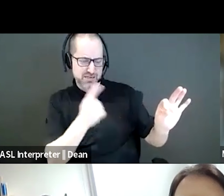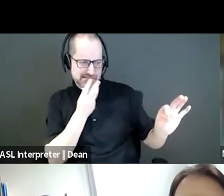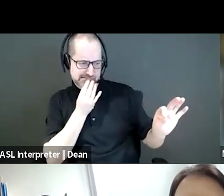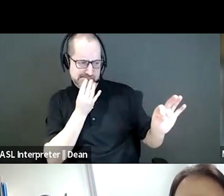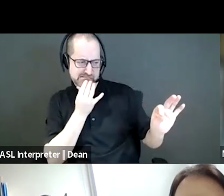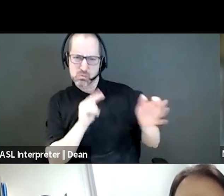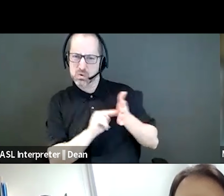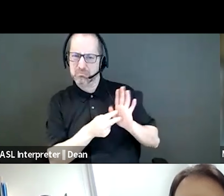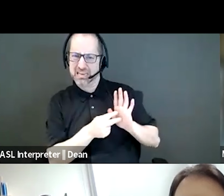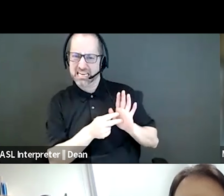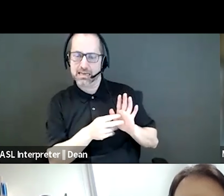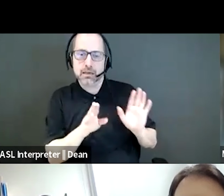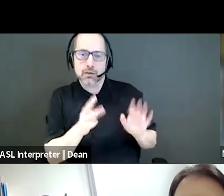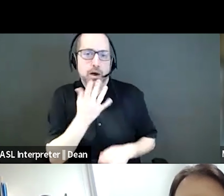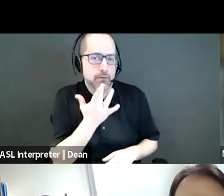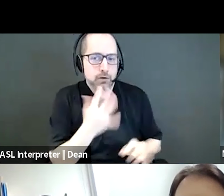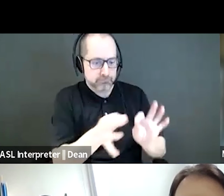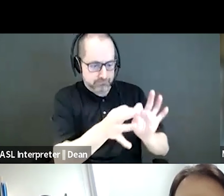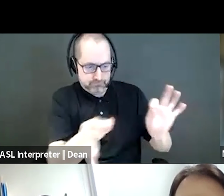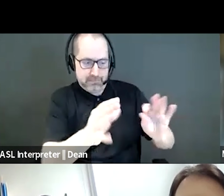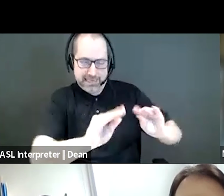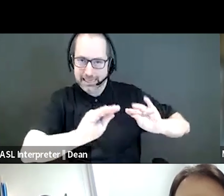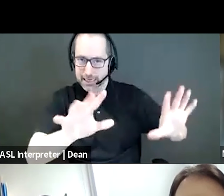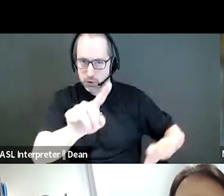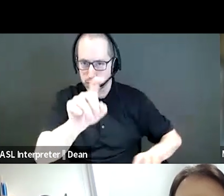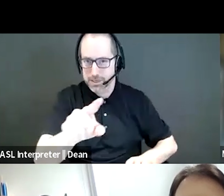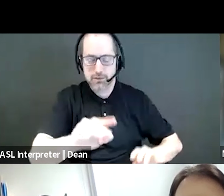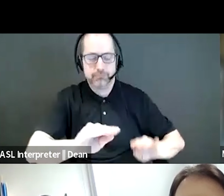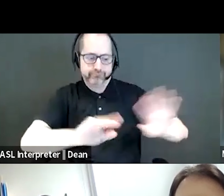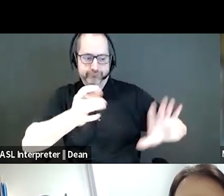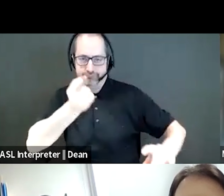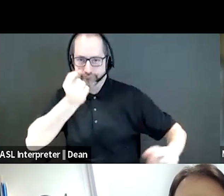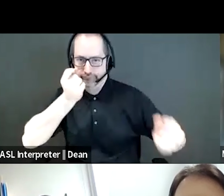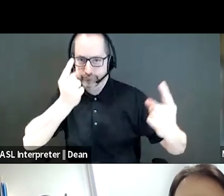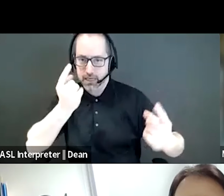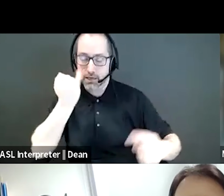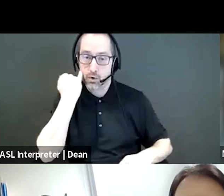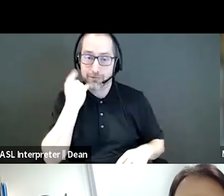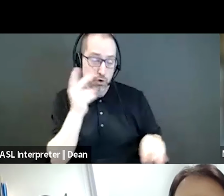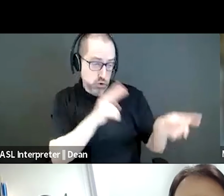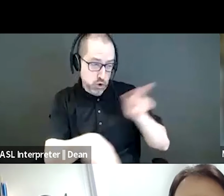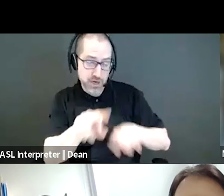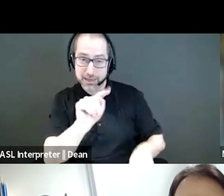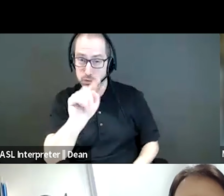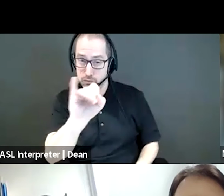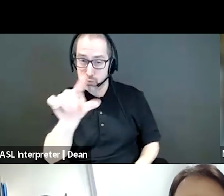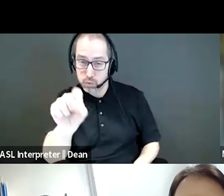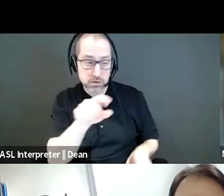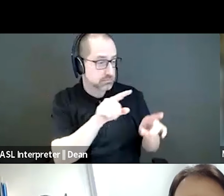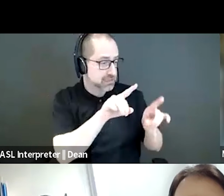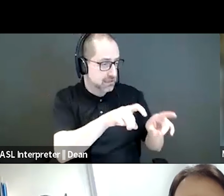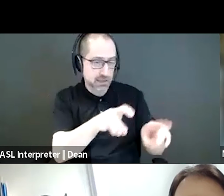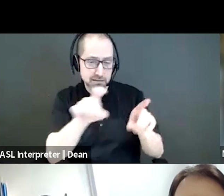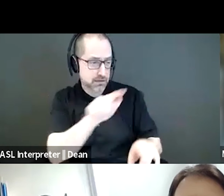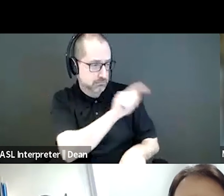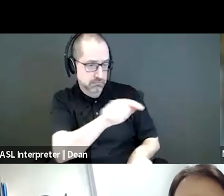So when we're looking at these tools, you want to consider all those factors. And I think they can be limitations and they can be strengths if the organization